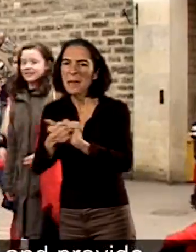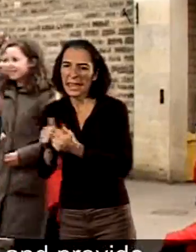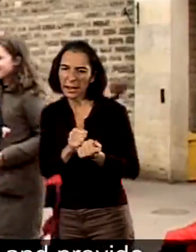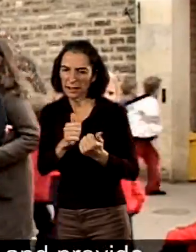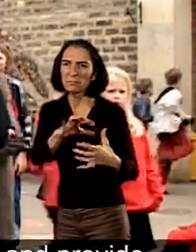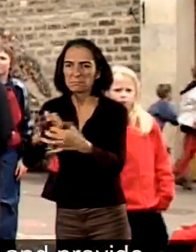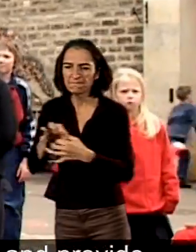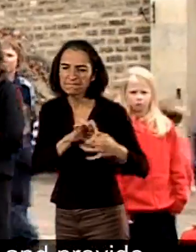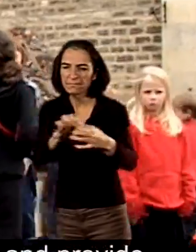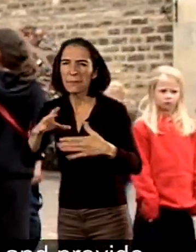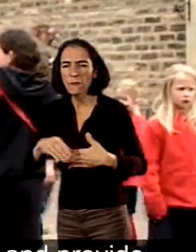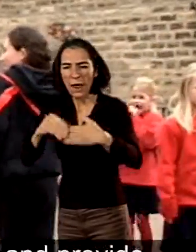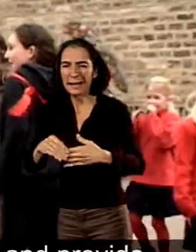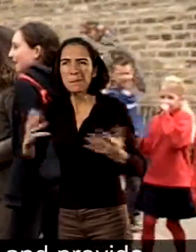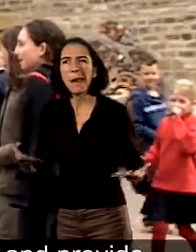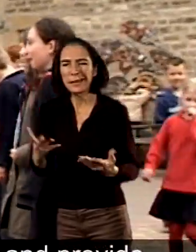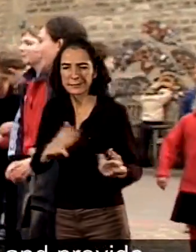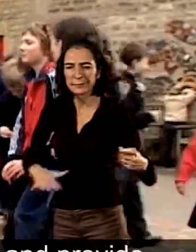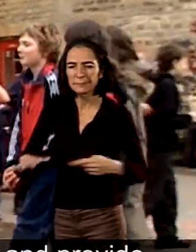children.